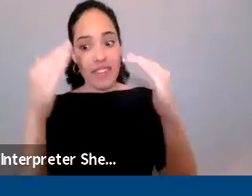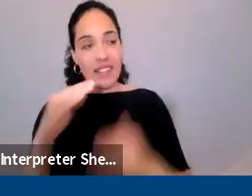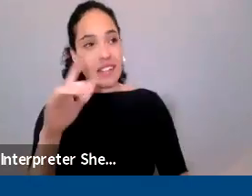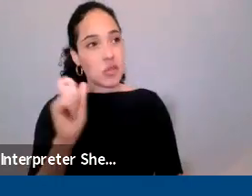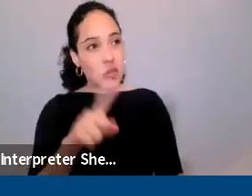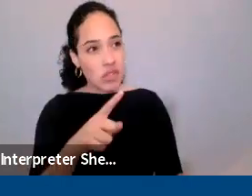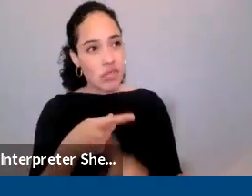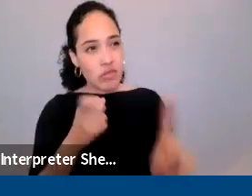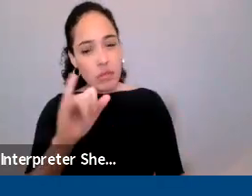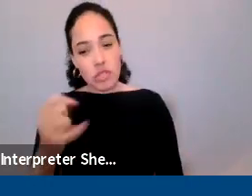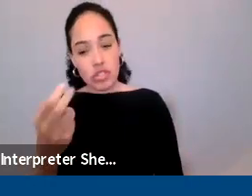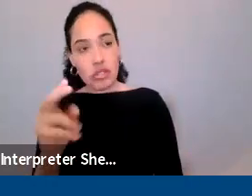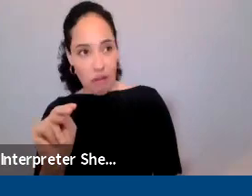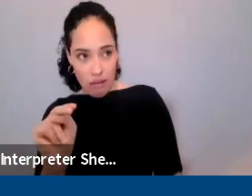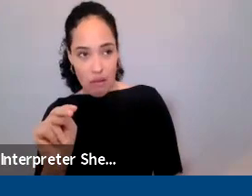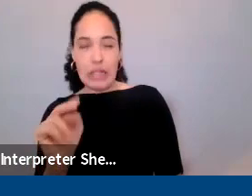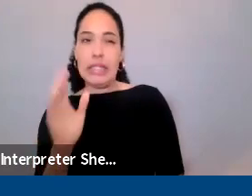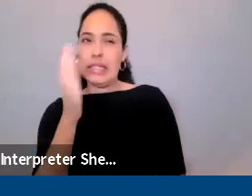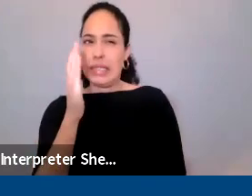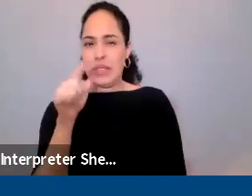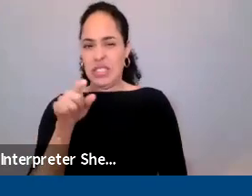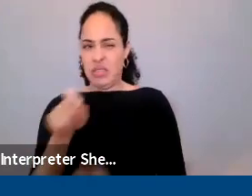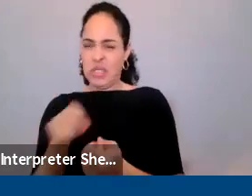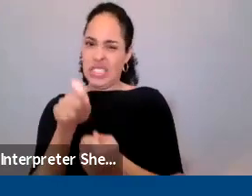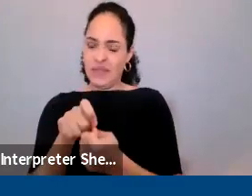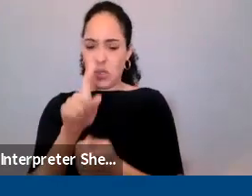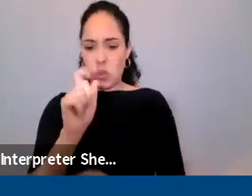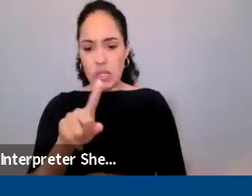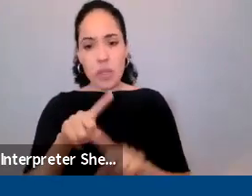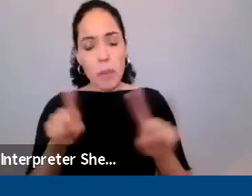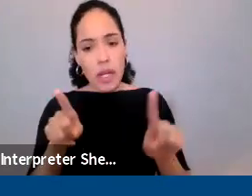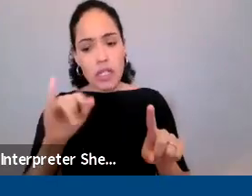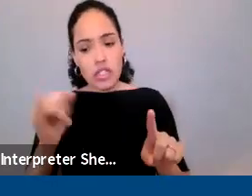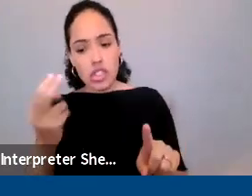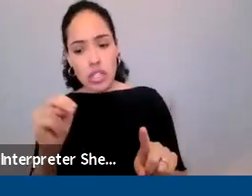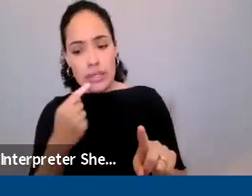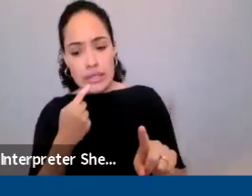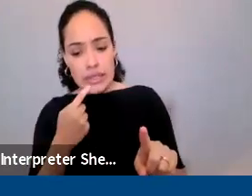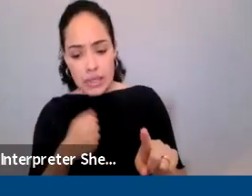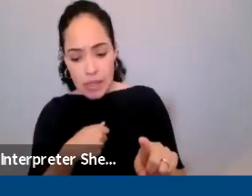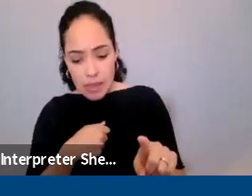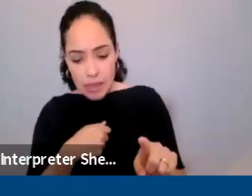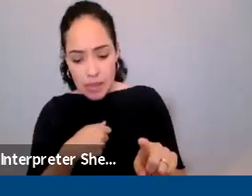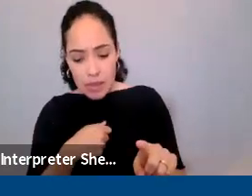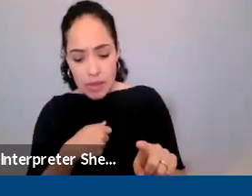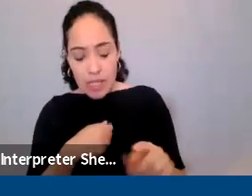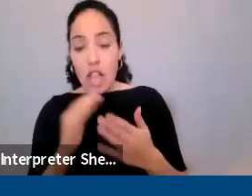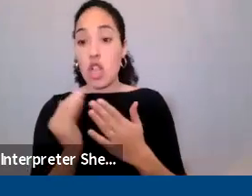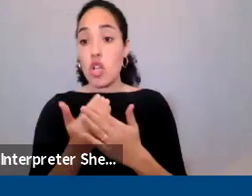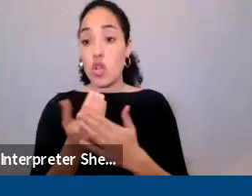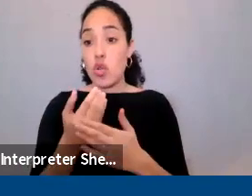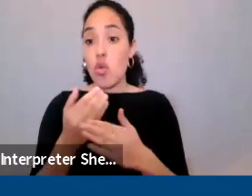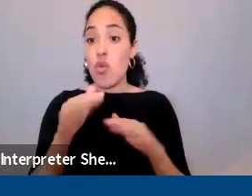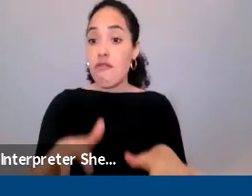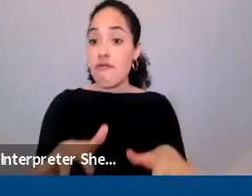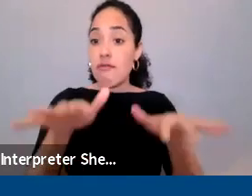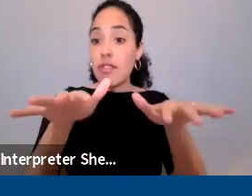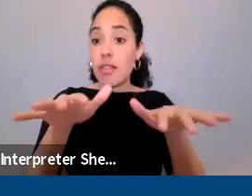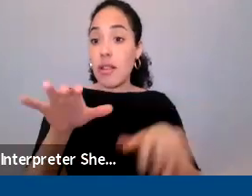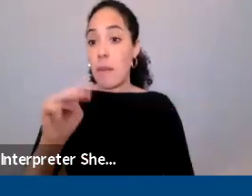might be a little specific, but John asks, when will the new flood maps be available that reflect the